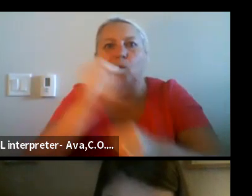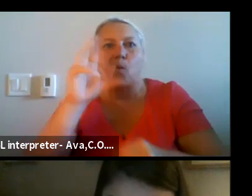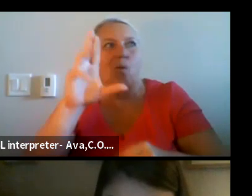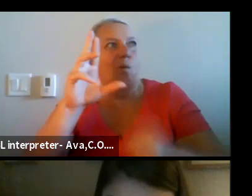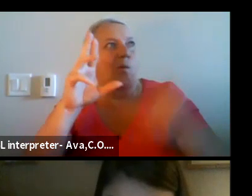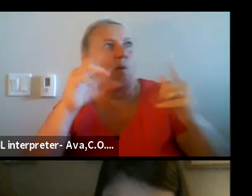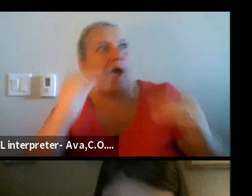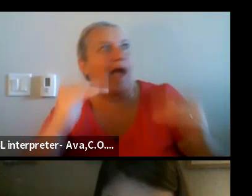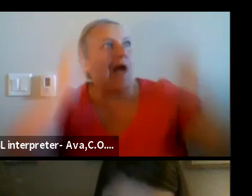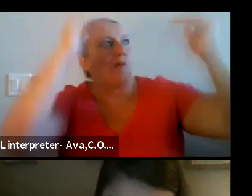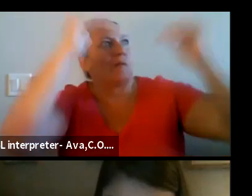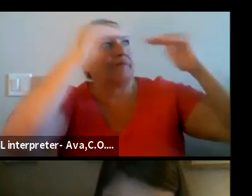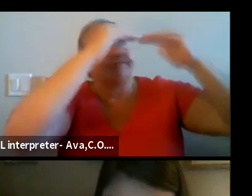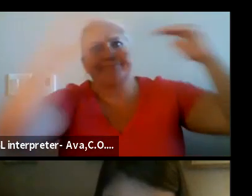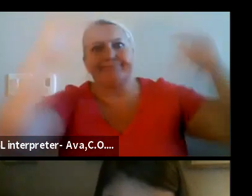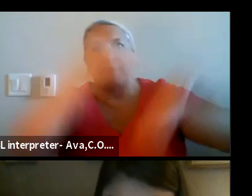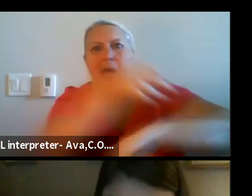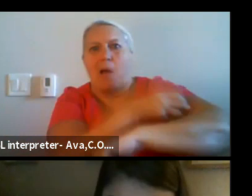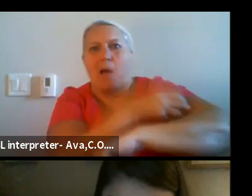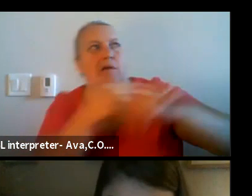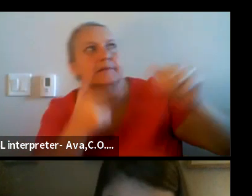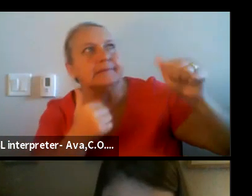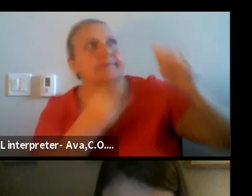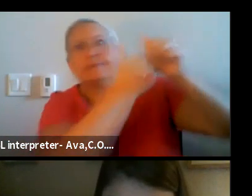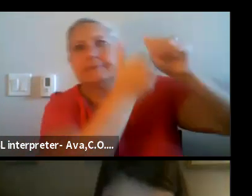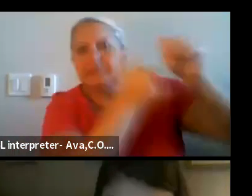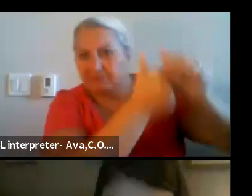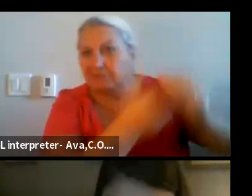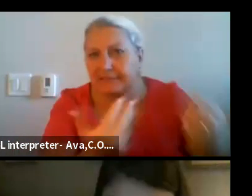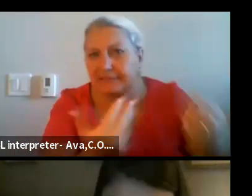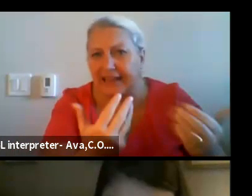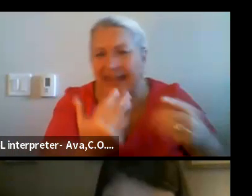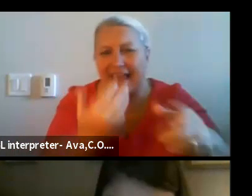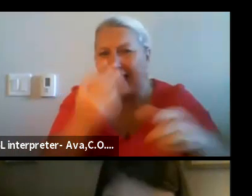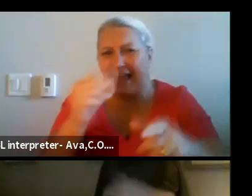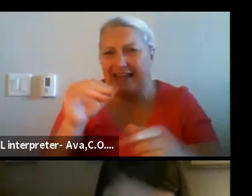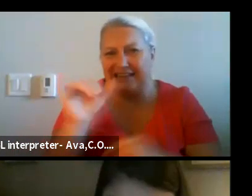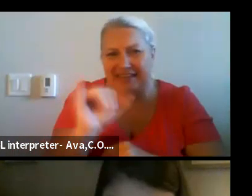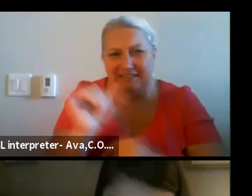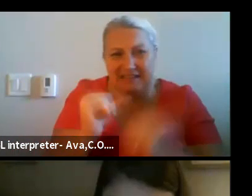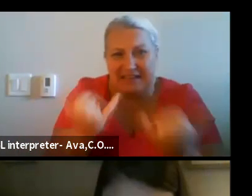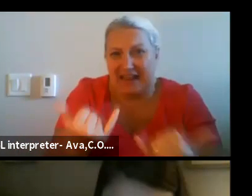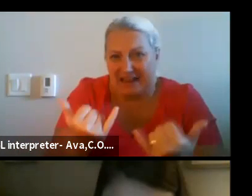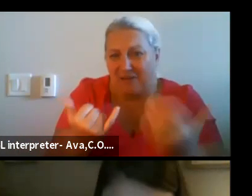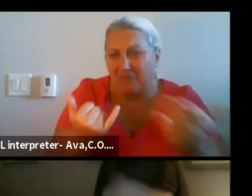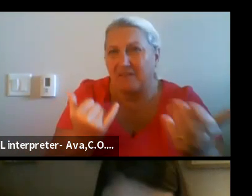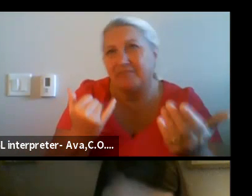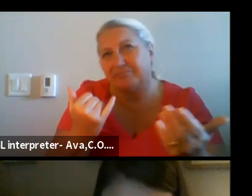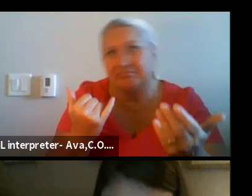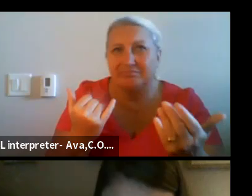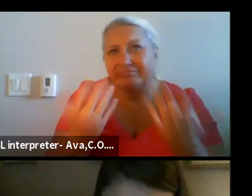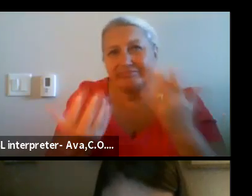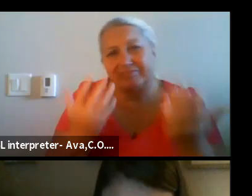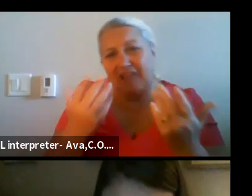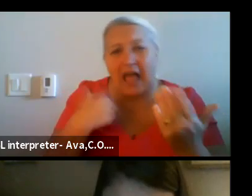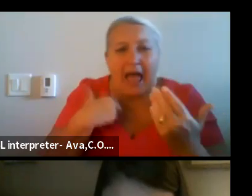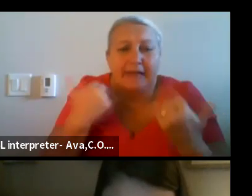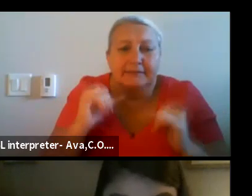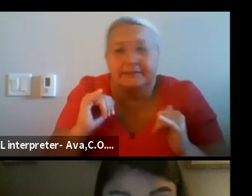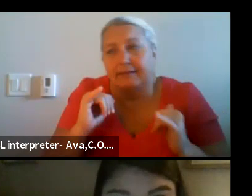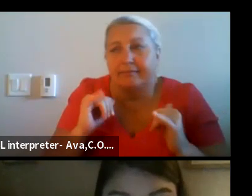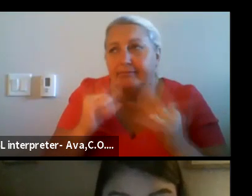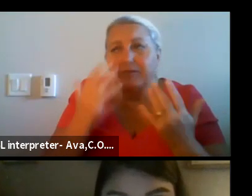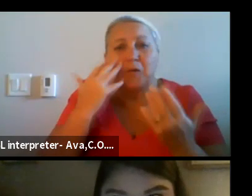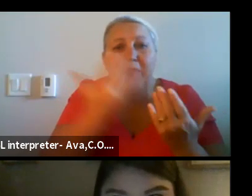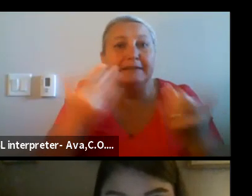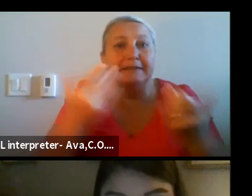And having Lee, really, I mean, I am still kind of, you know, well, I get excited, right, about things, but still